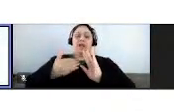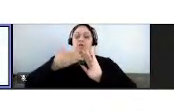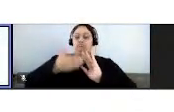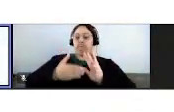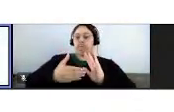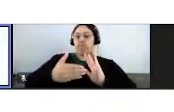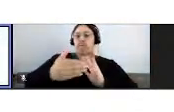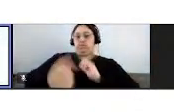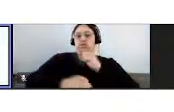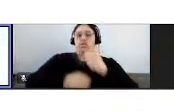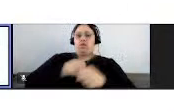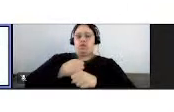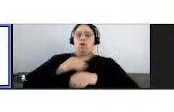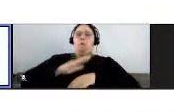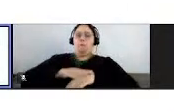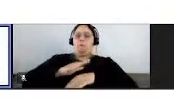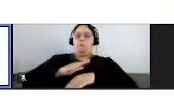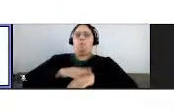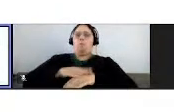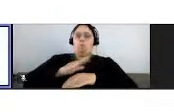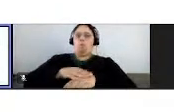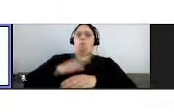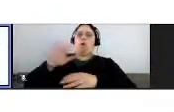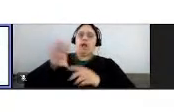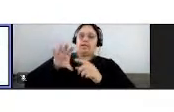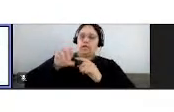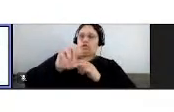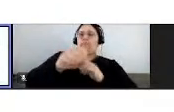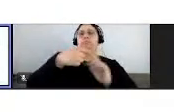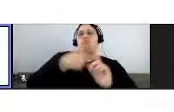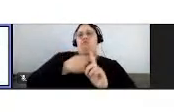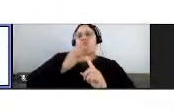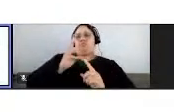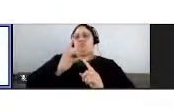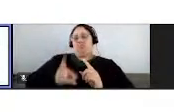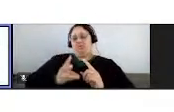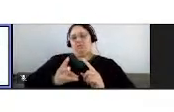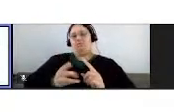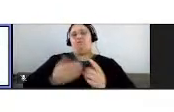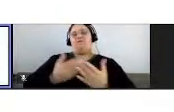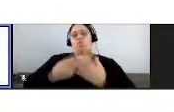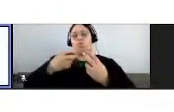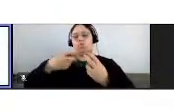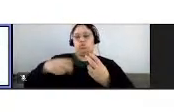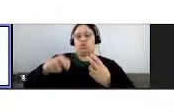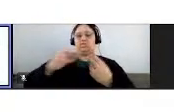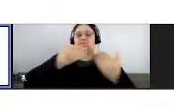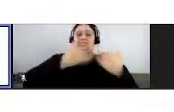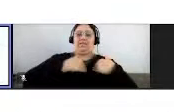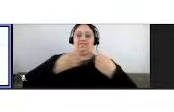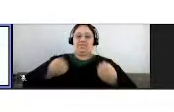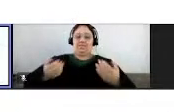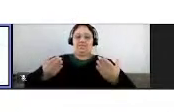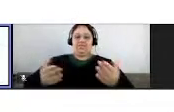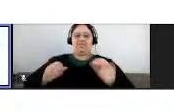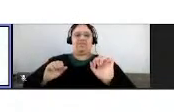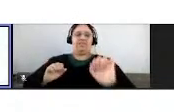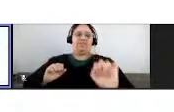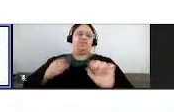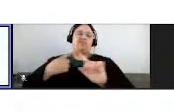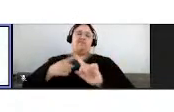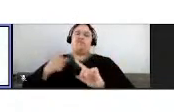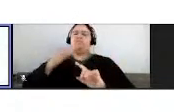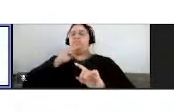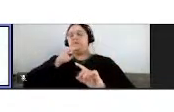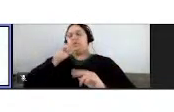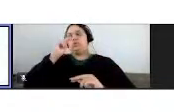probably more than likely make up this target. With regard to the tourism safety services, this just relates to a